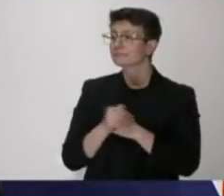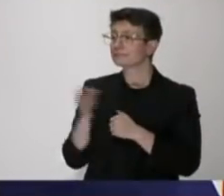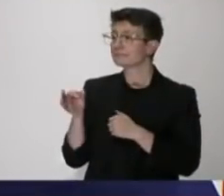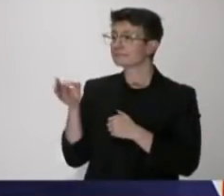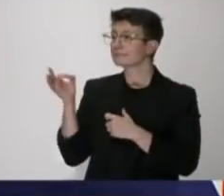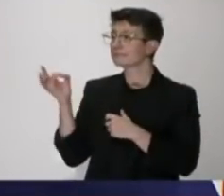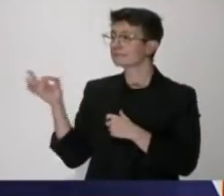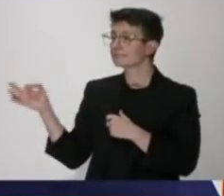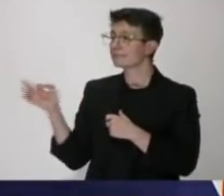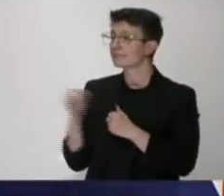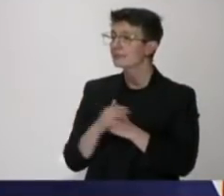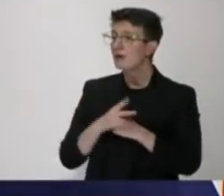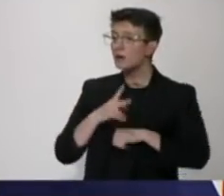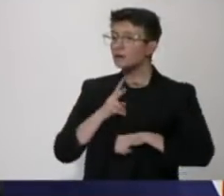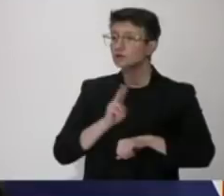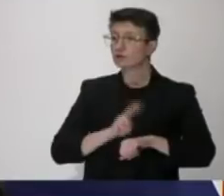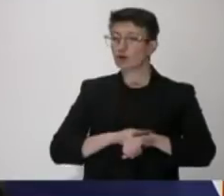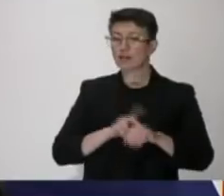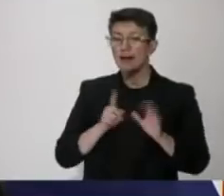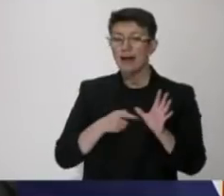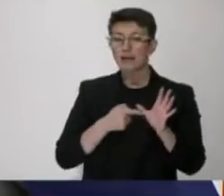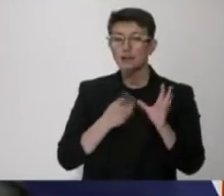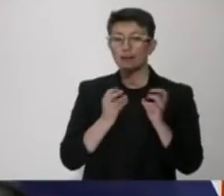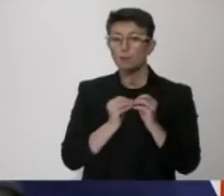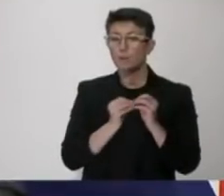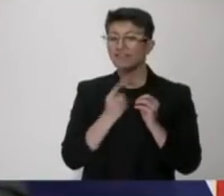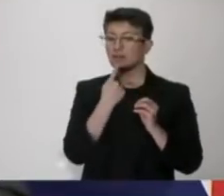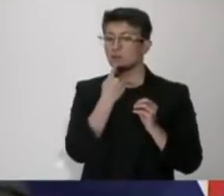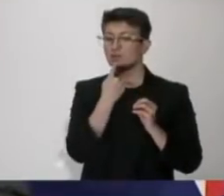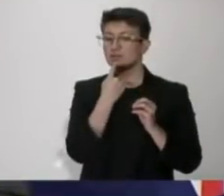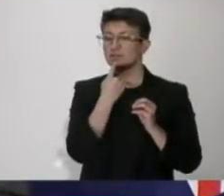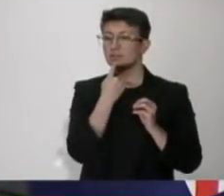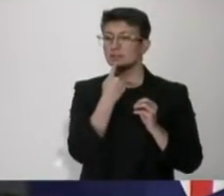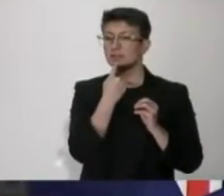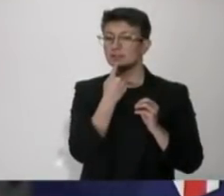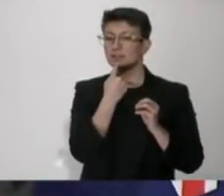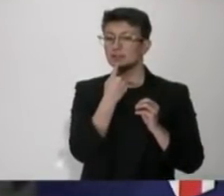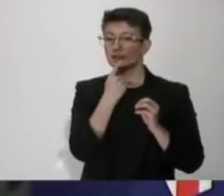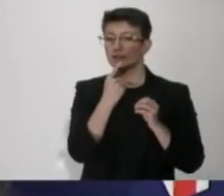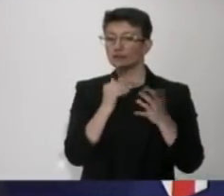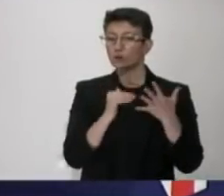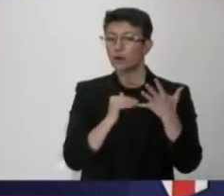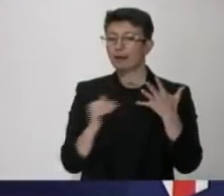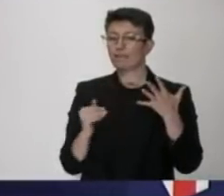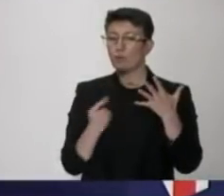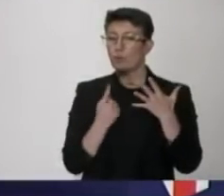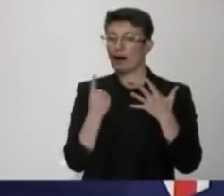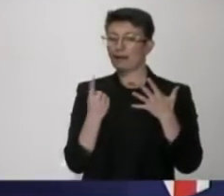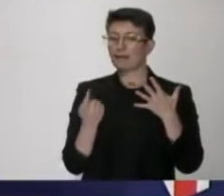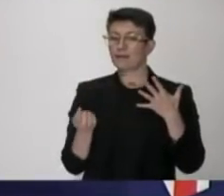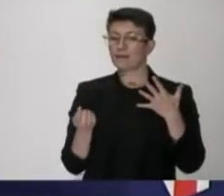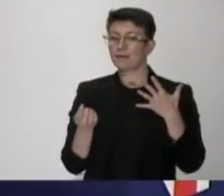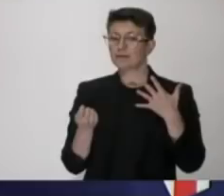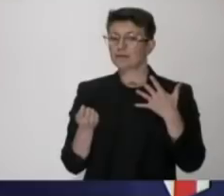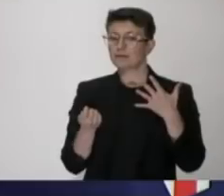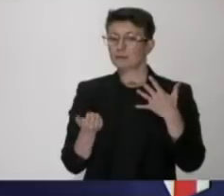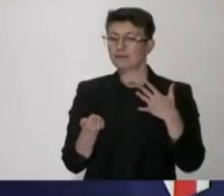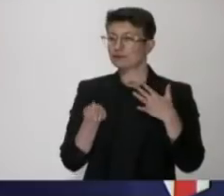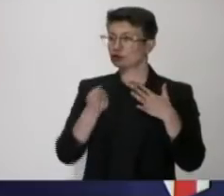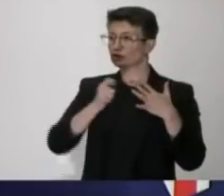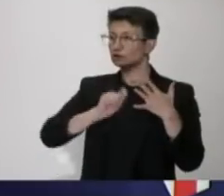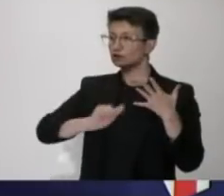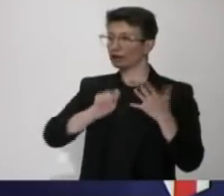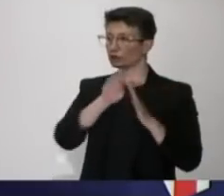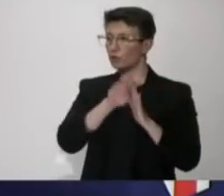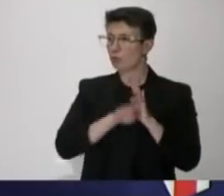return? He said, quote, somewhere between level 1 and level 2. He also said, quote, it would include a little more physical distancing, more frequent availability and use of hand gel, and